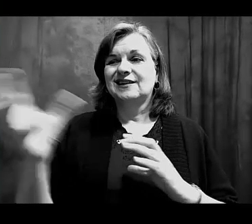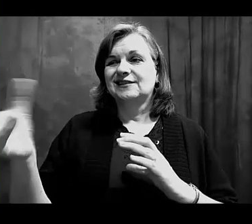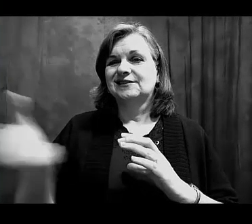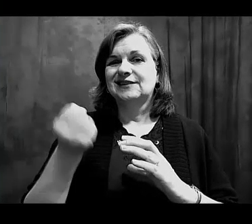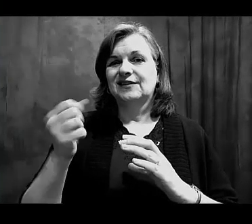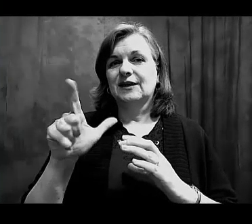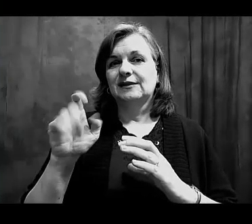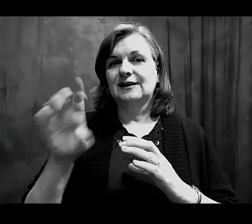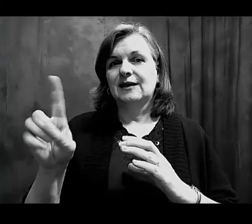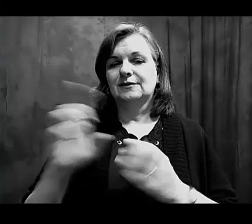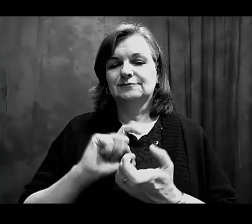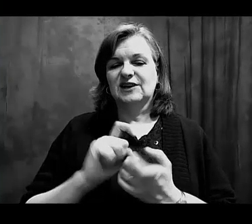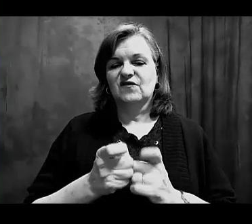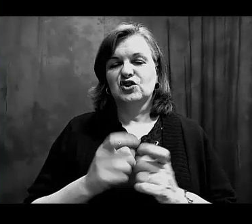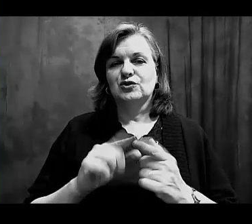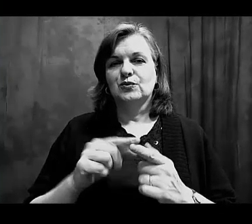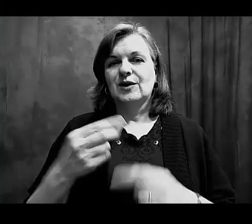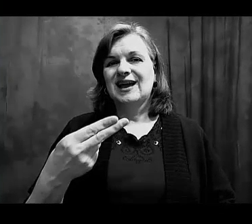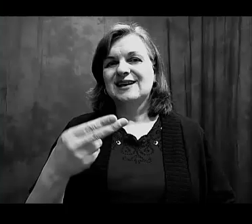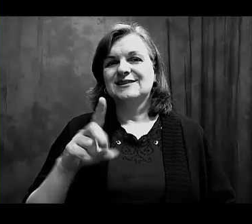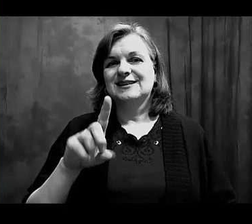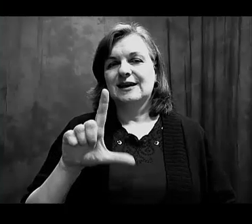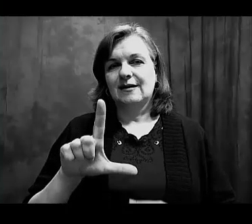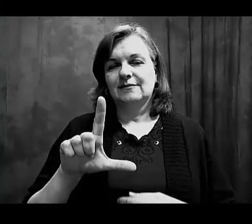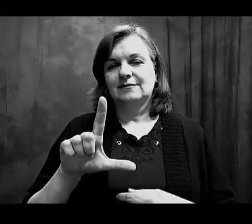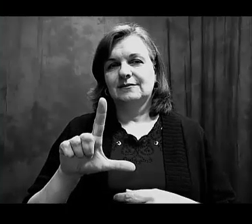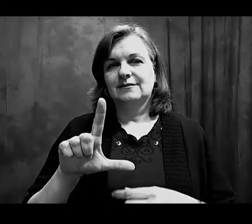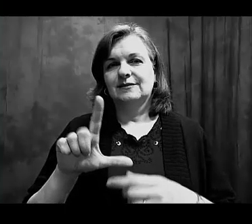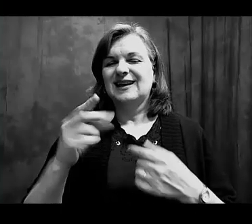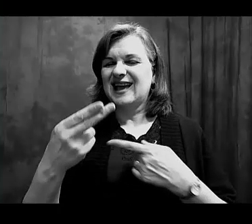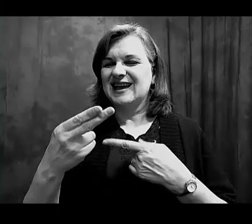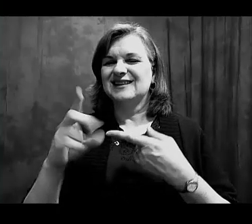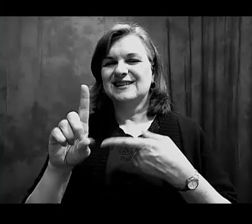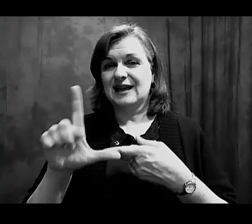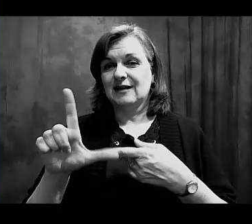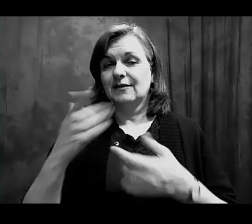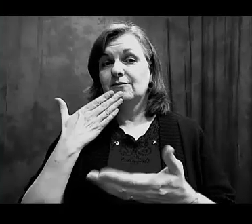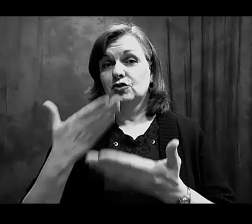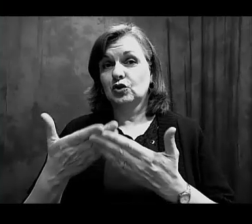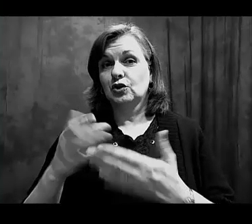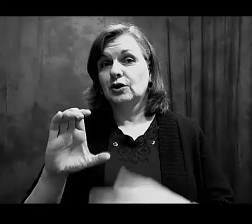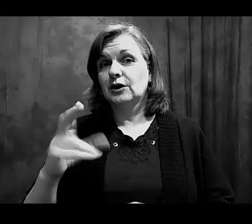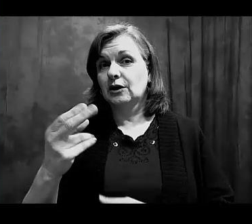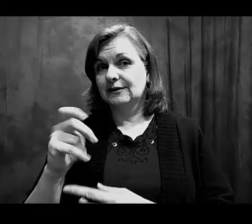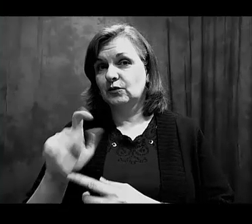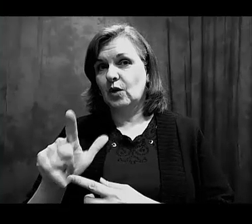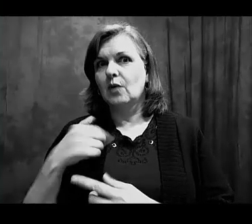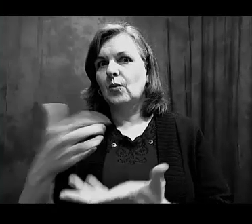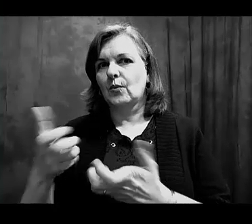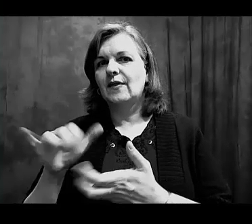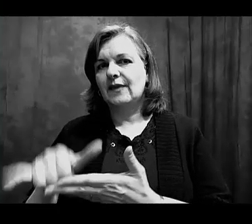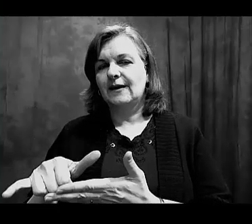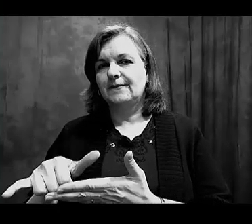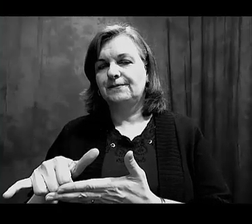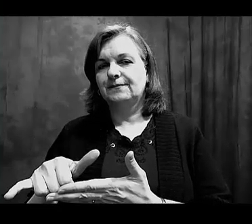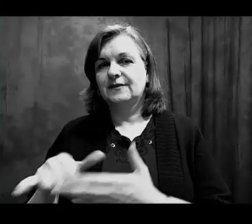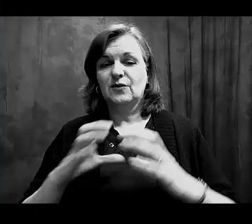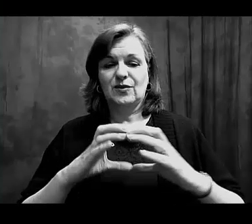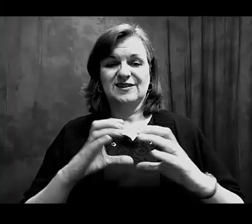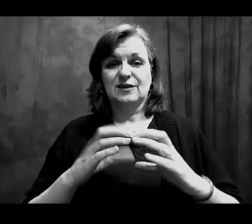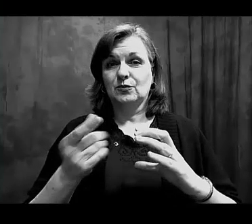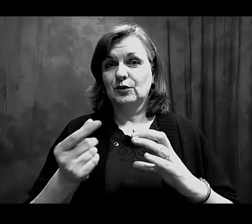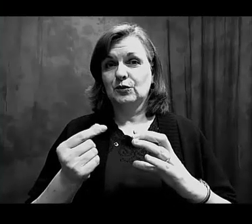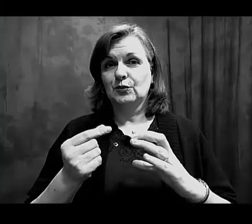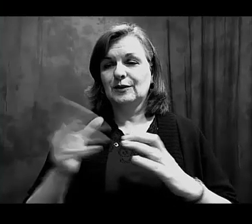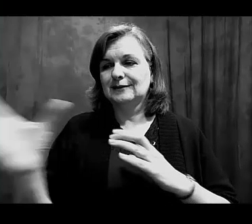from circulating in your blood. We actually convert LDL to HDL, the good cholesterol in your body. We